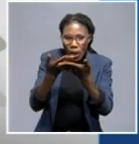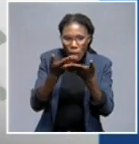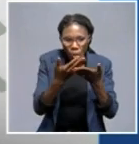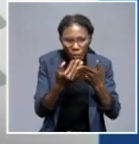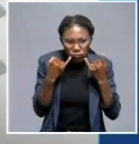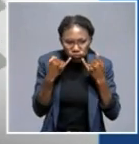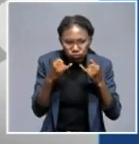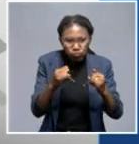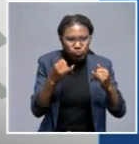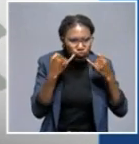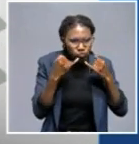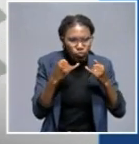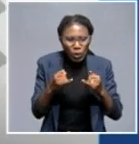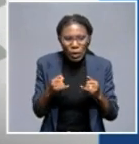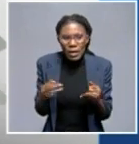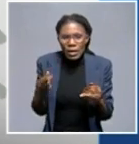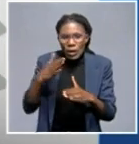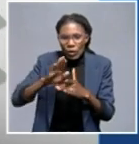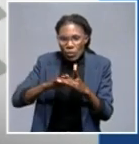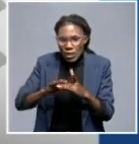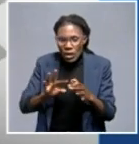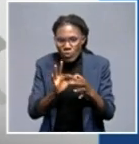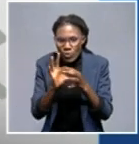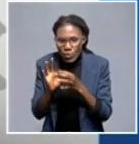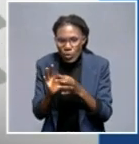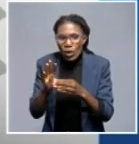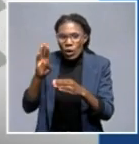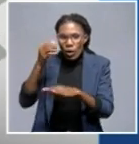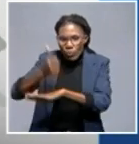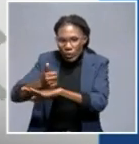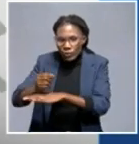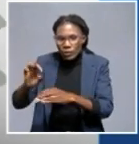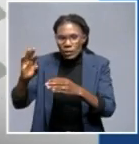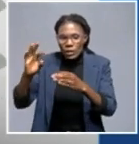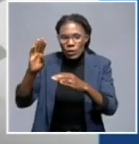pertaining to cooperation and business opportunities between our two countries.